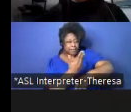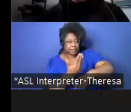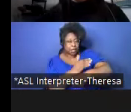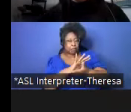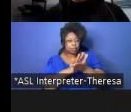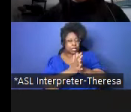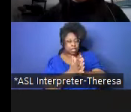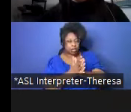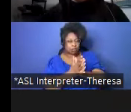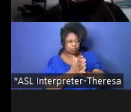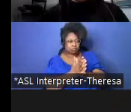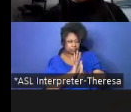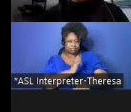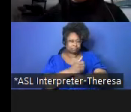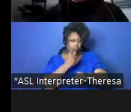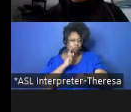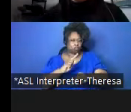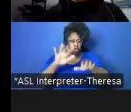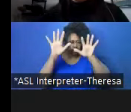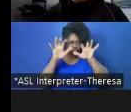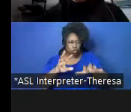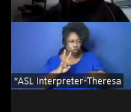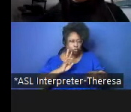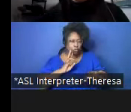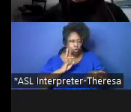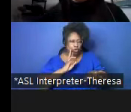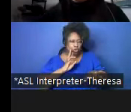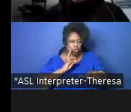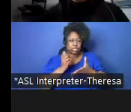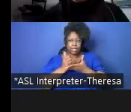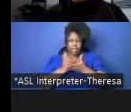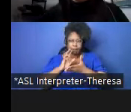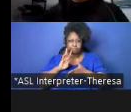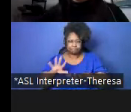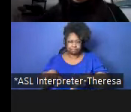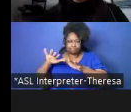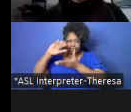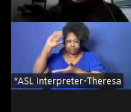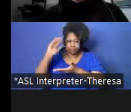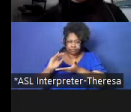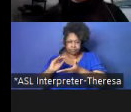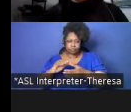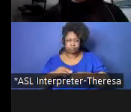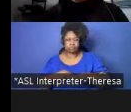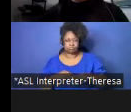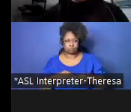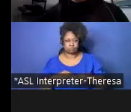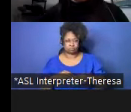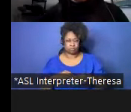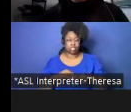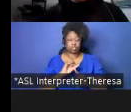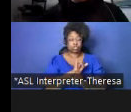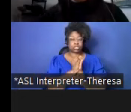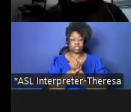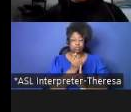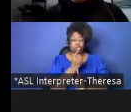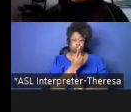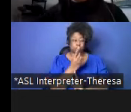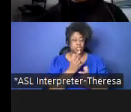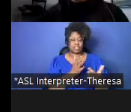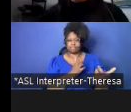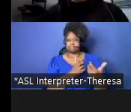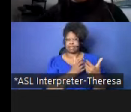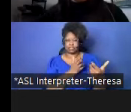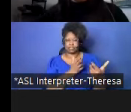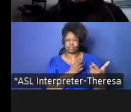system. So we certainly have elements here in this scenario that align with those